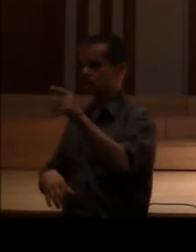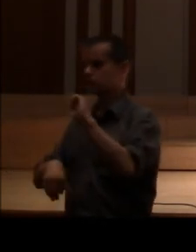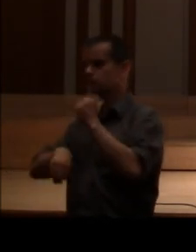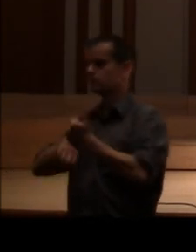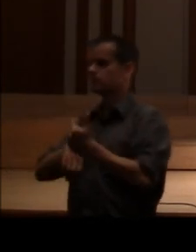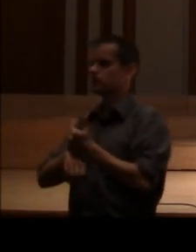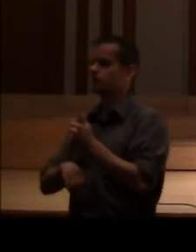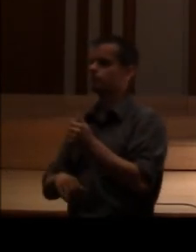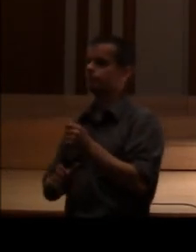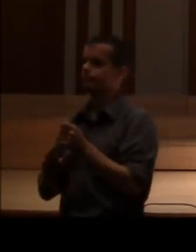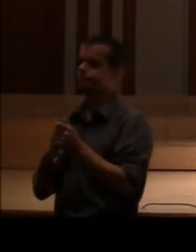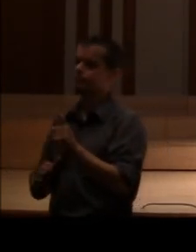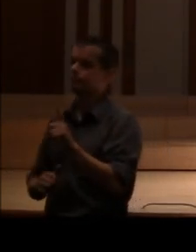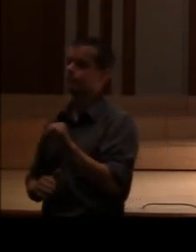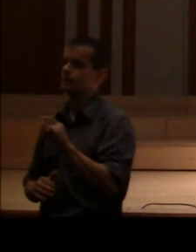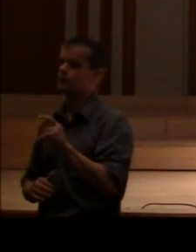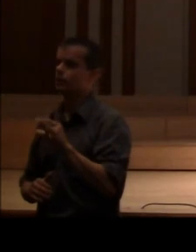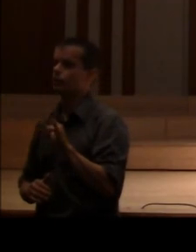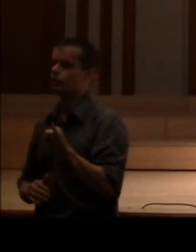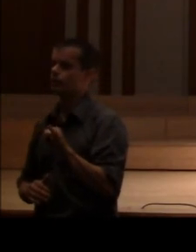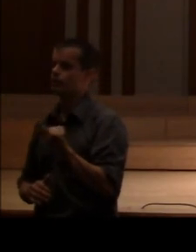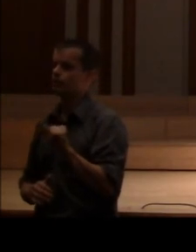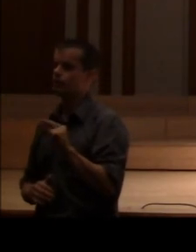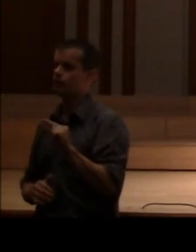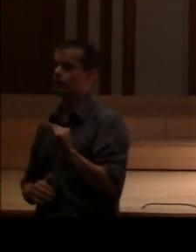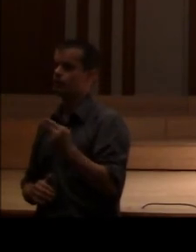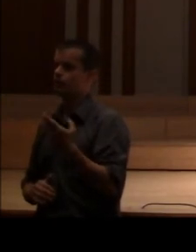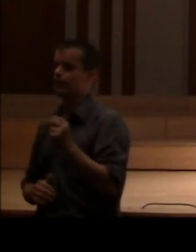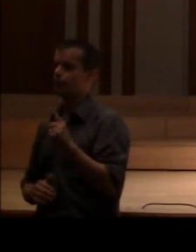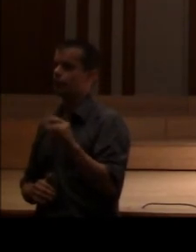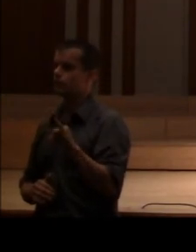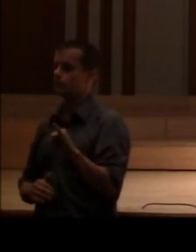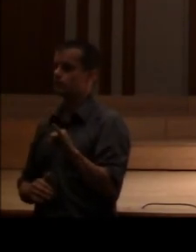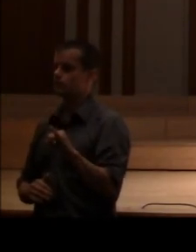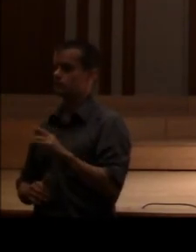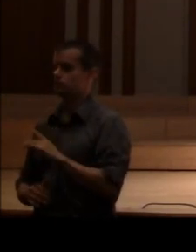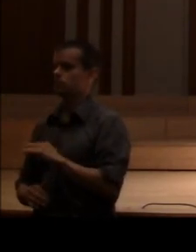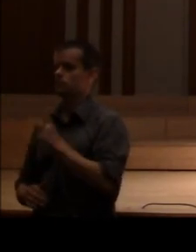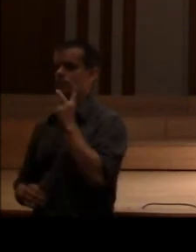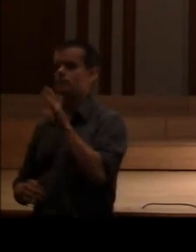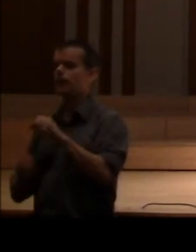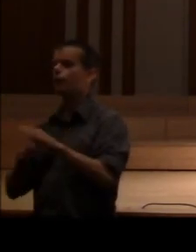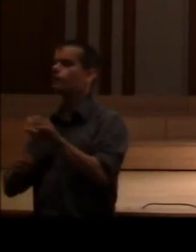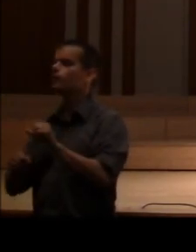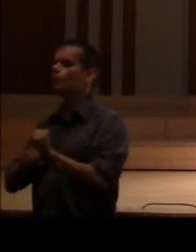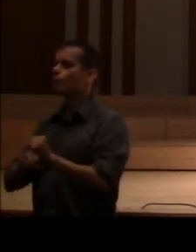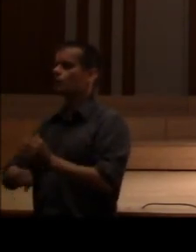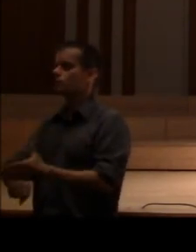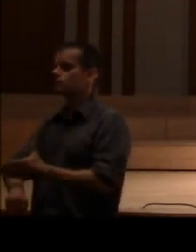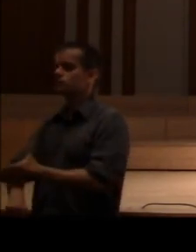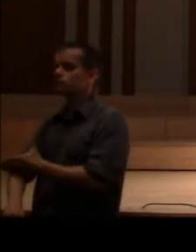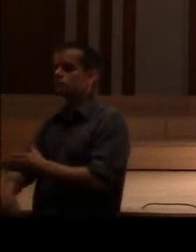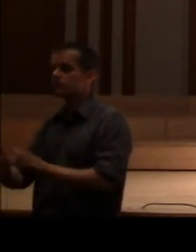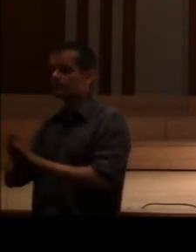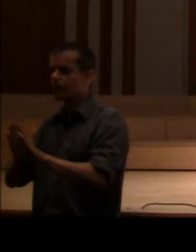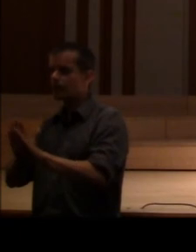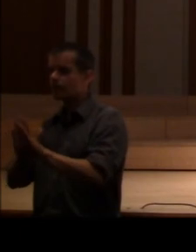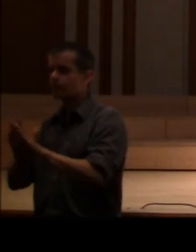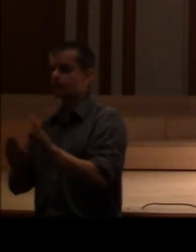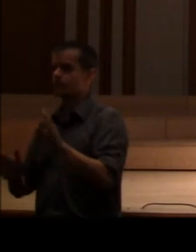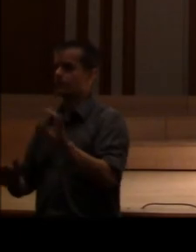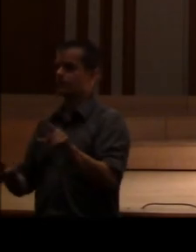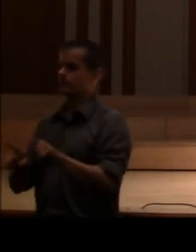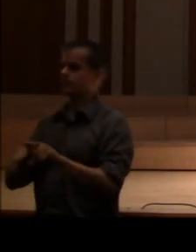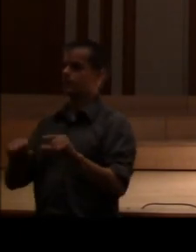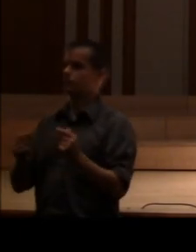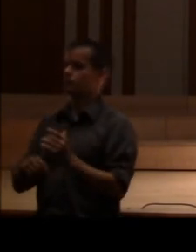literary anthology, and it truly made my day to see that, because I saw how their work had developed, how they had changed certain things. This is the same group that